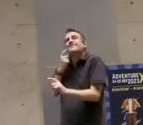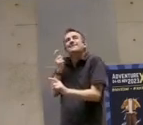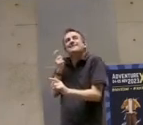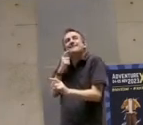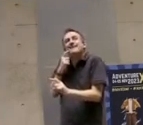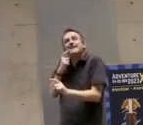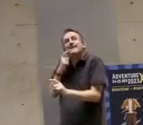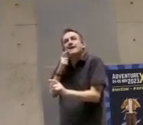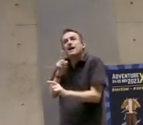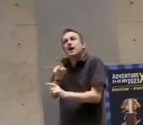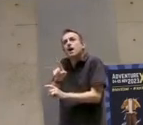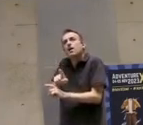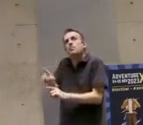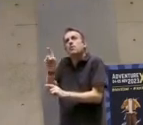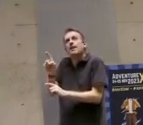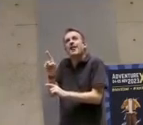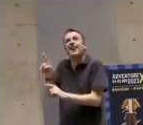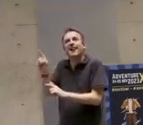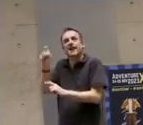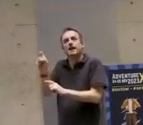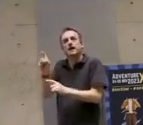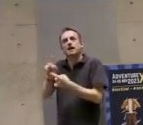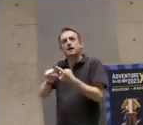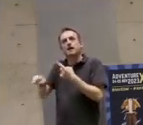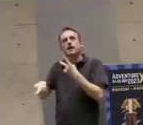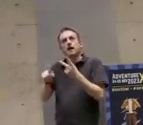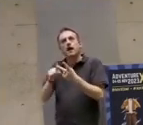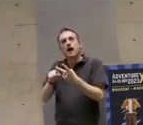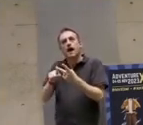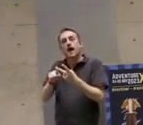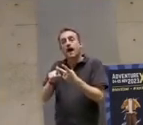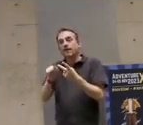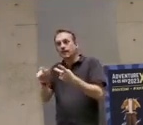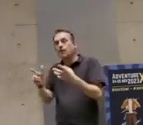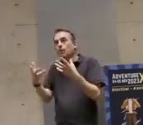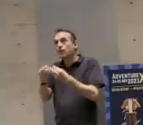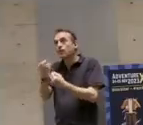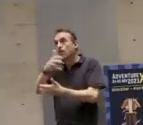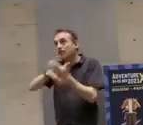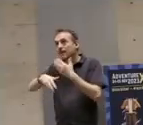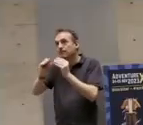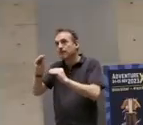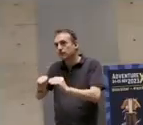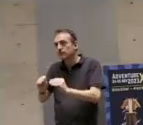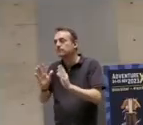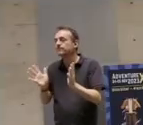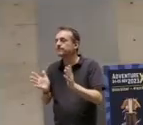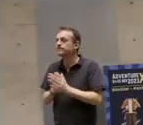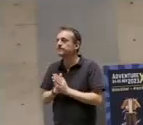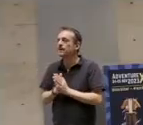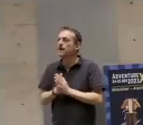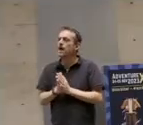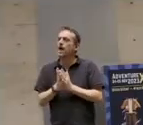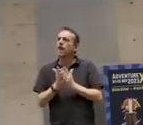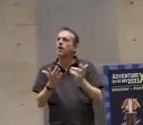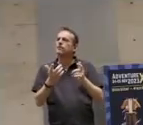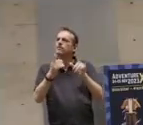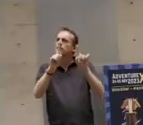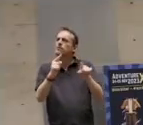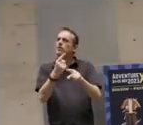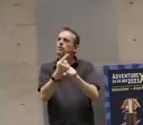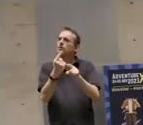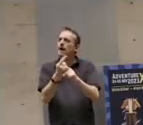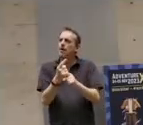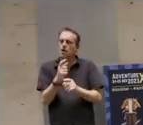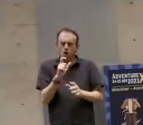click, and the complexity that then emerges from that. I mean, a lot of people talk about cozy games, and